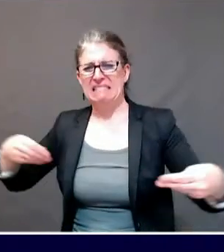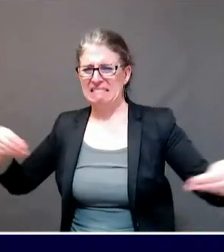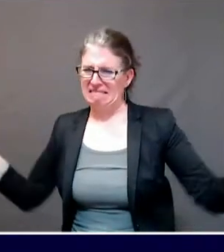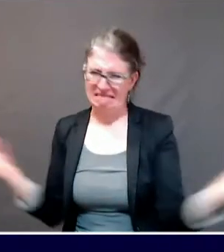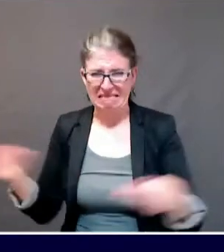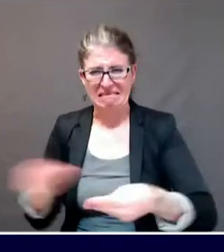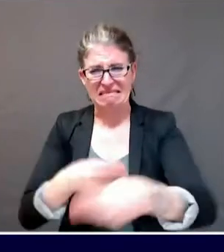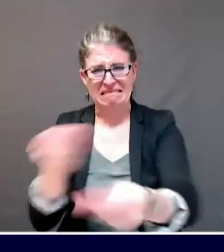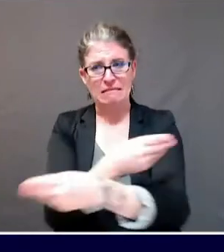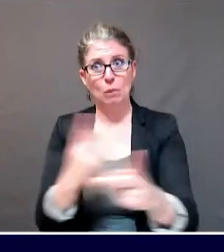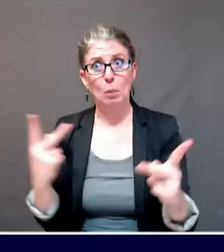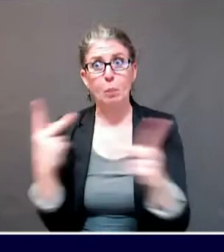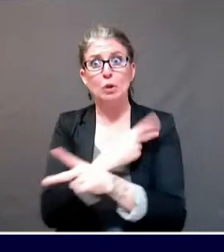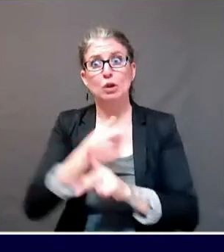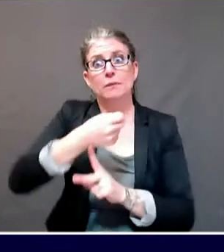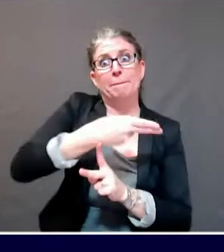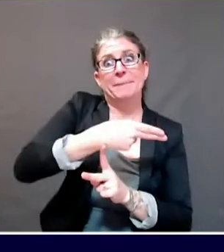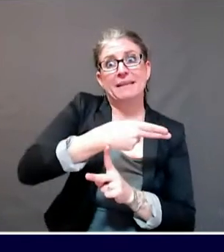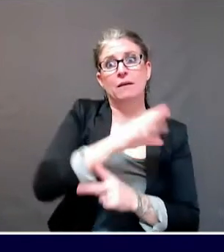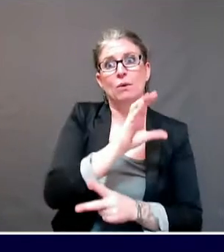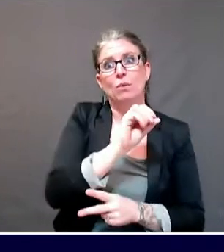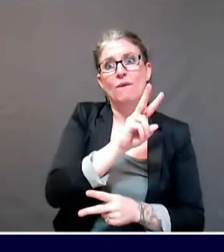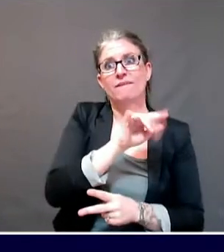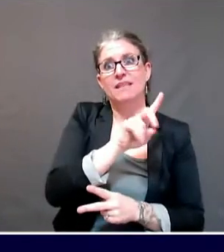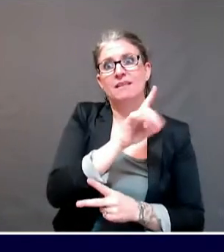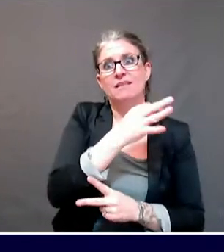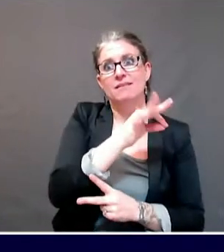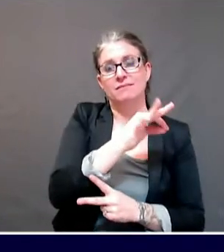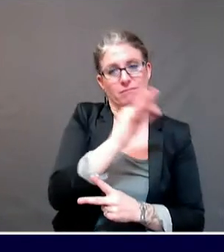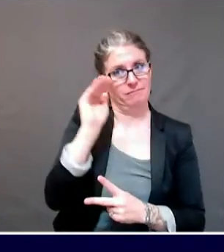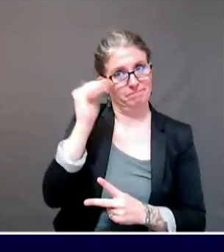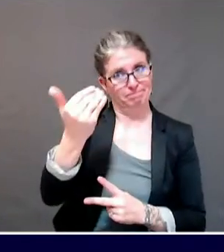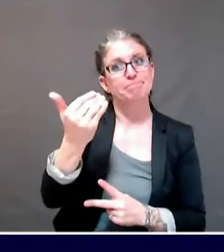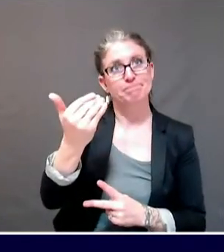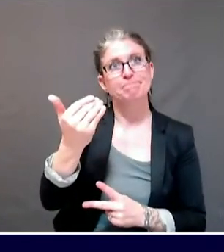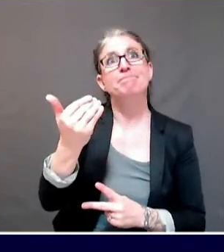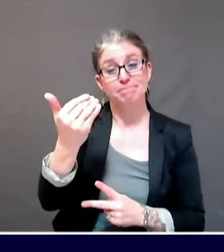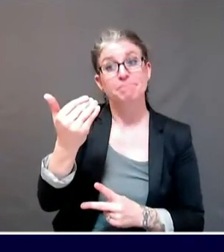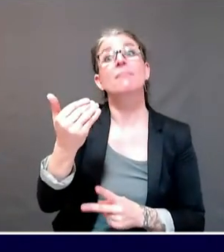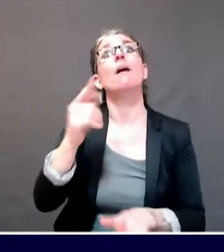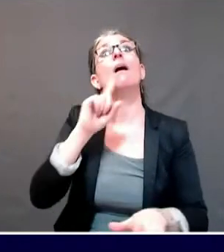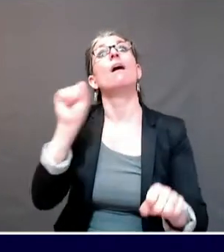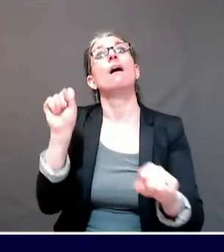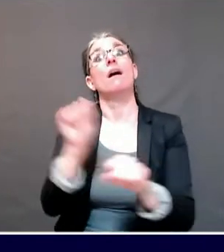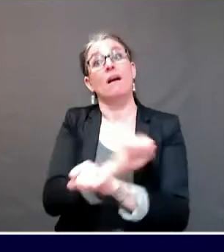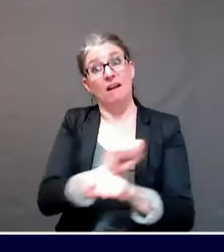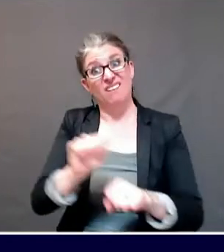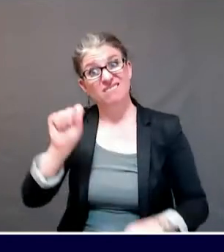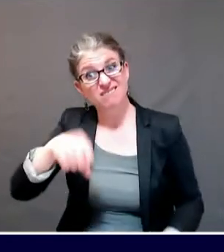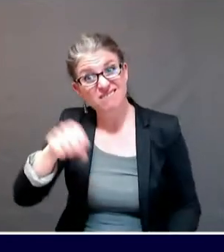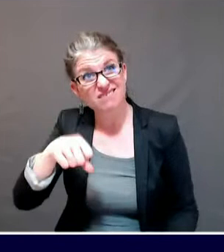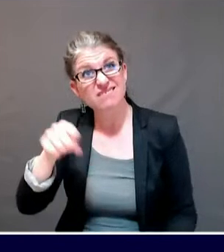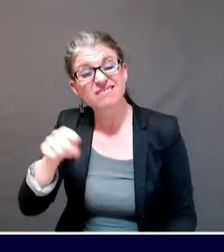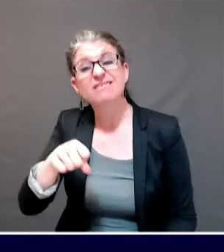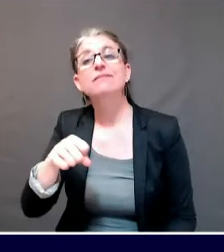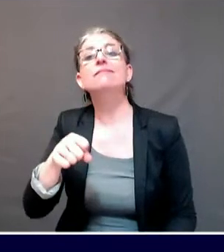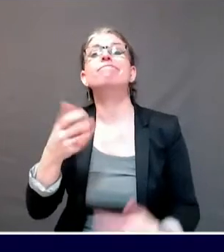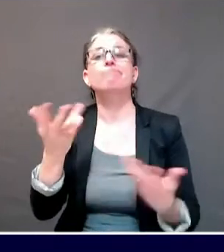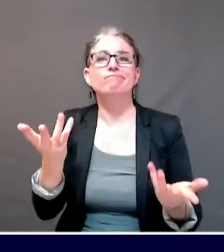becoming infected is higher with this new strain than as it was compared to previous